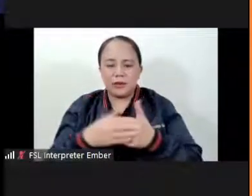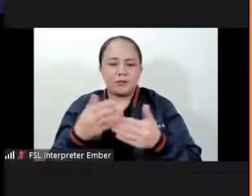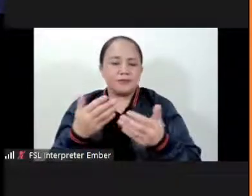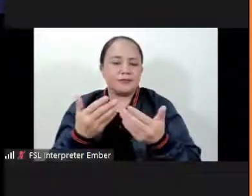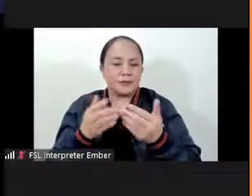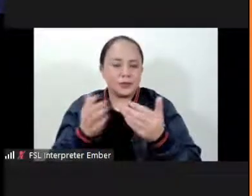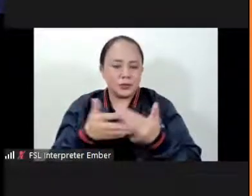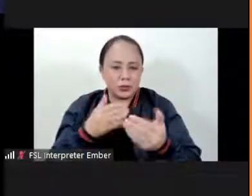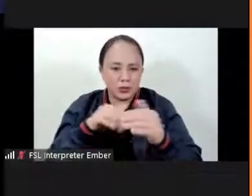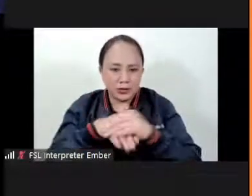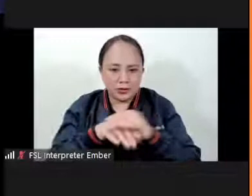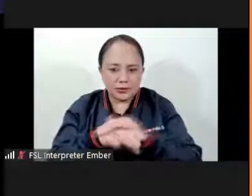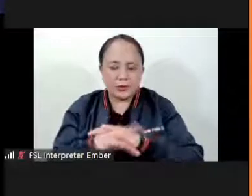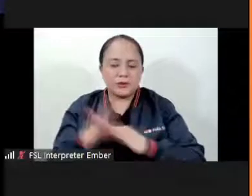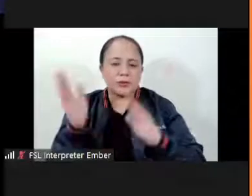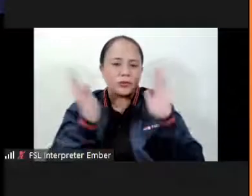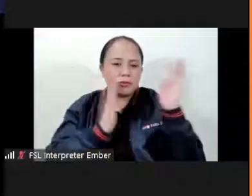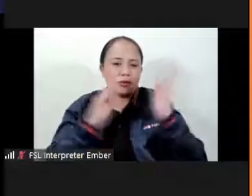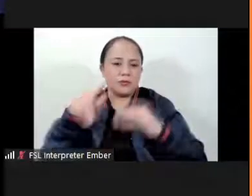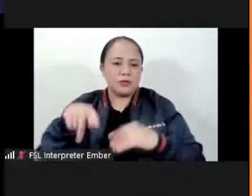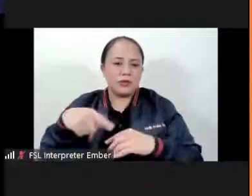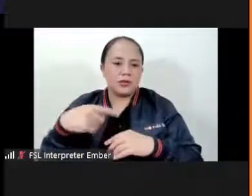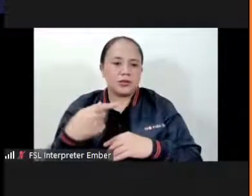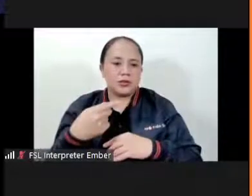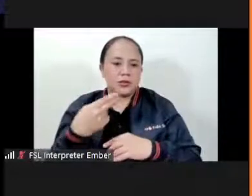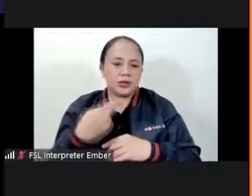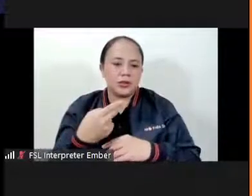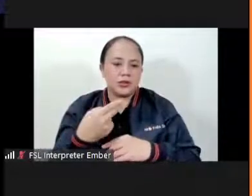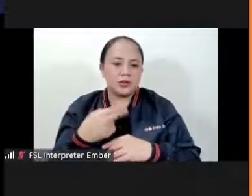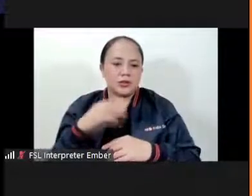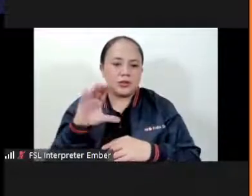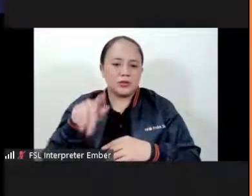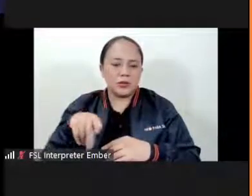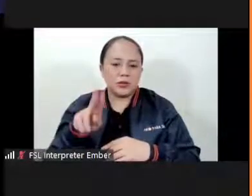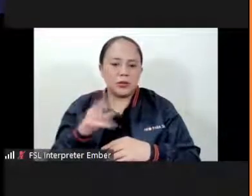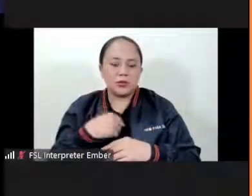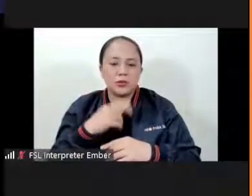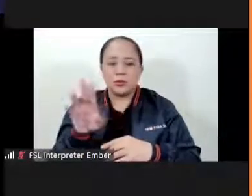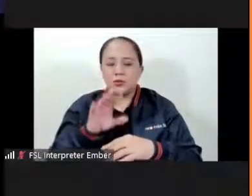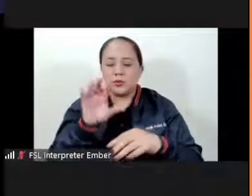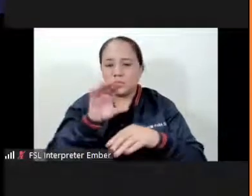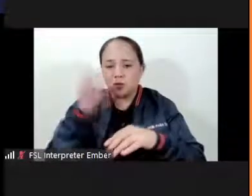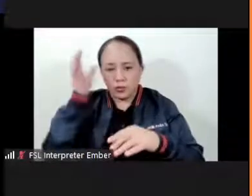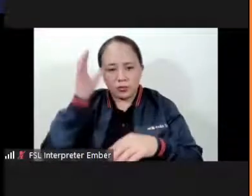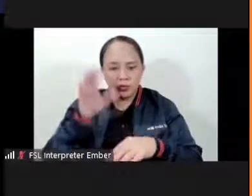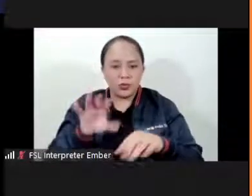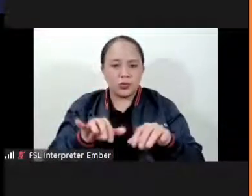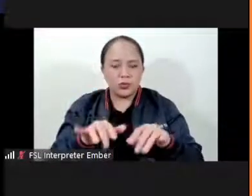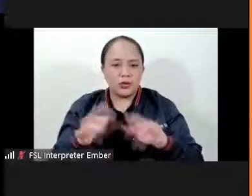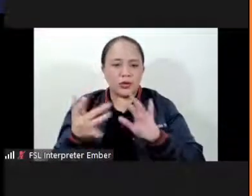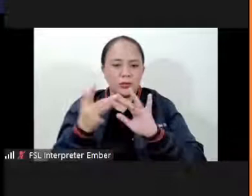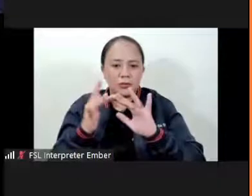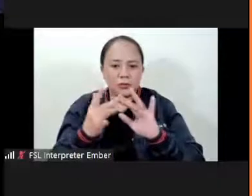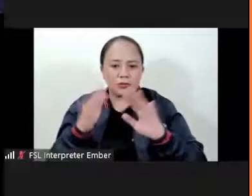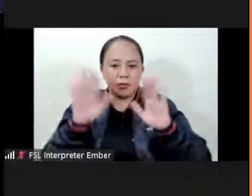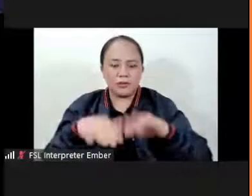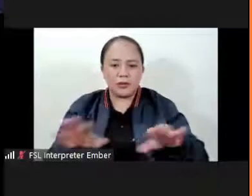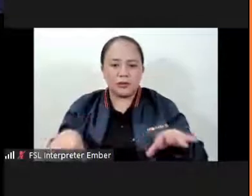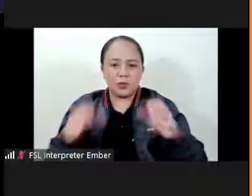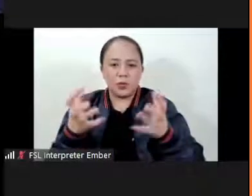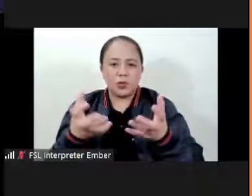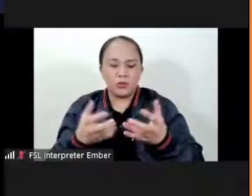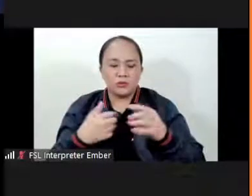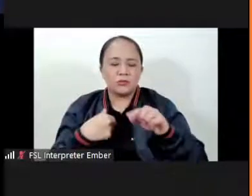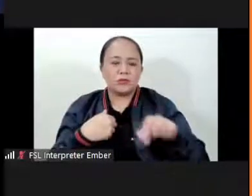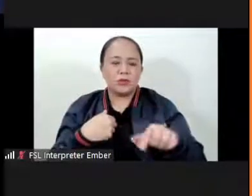makamit ang mga serbisyo ng PGH-CPU sa pamamagitan ng computer at internet para sa mga batang may nais